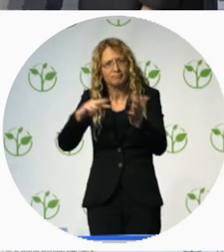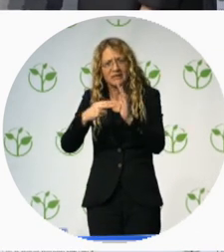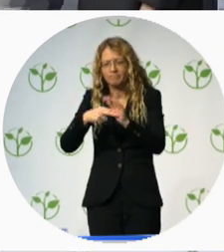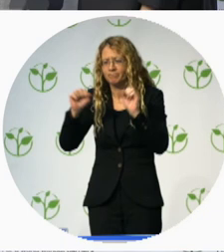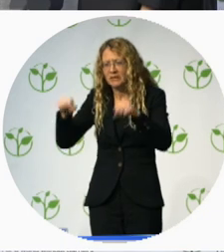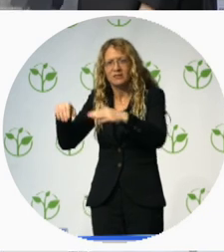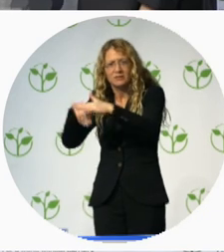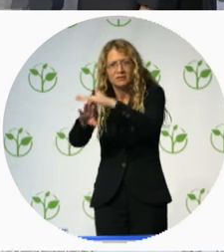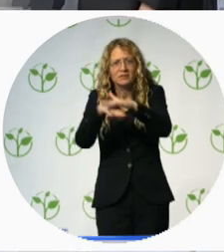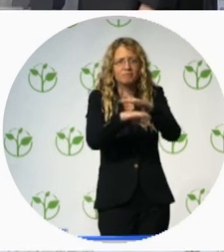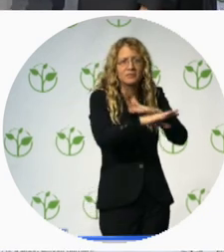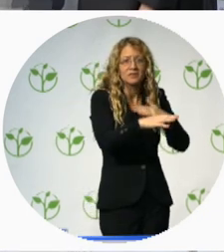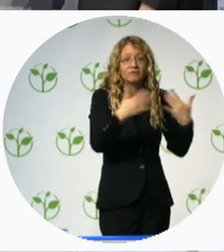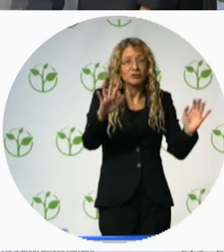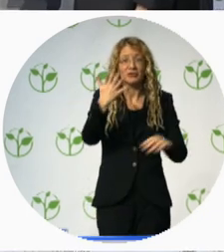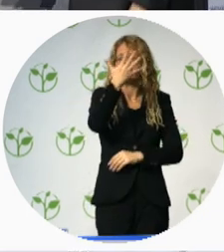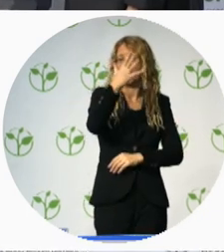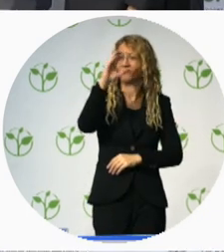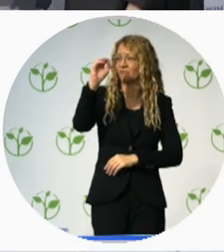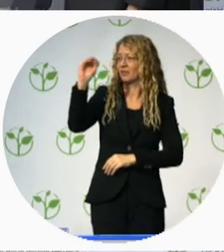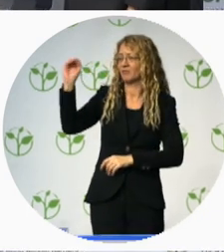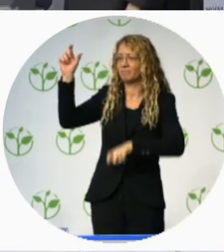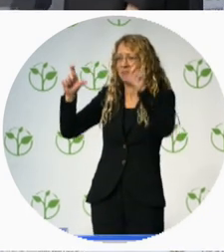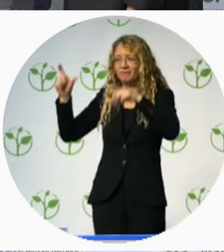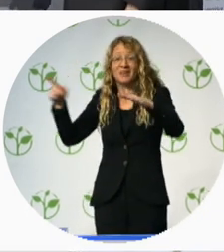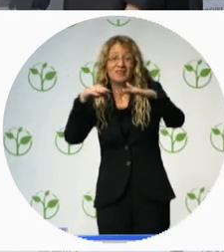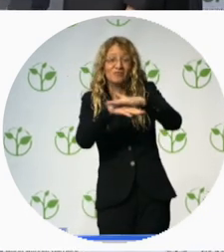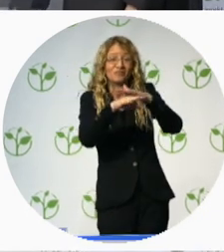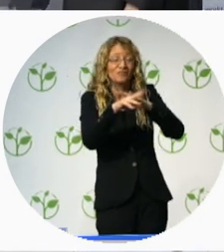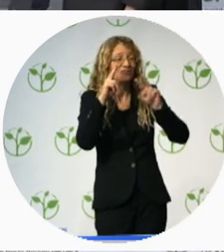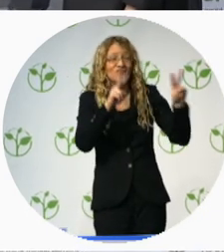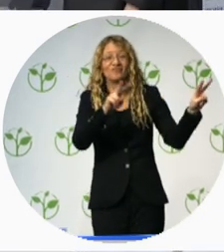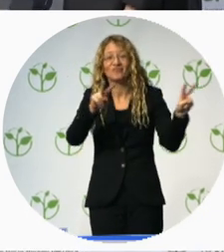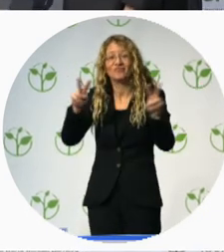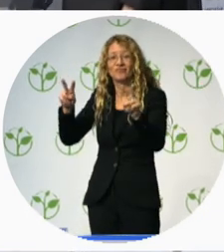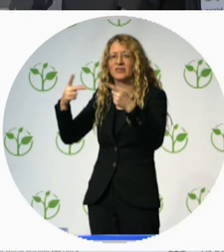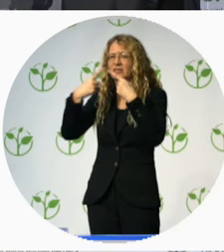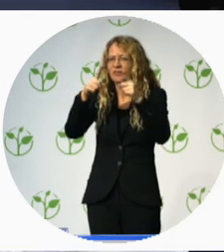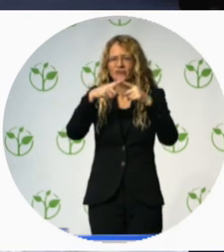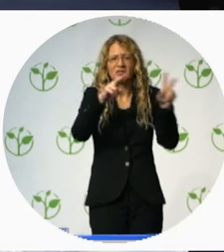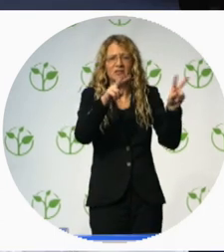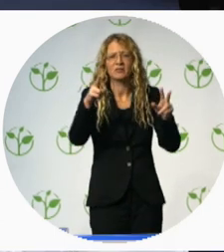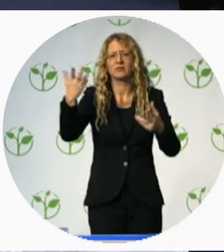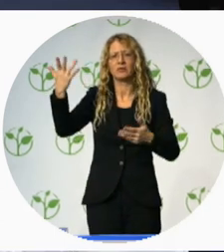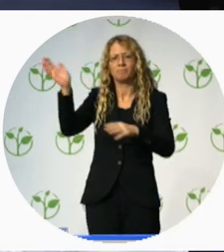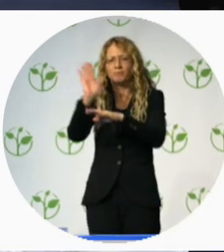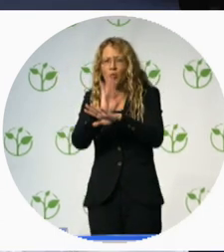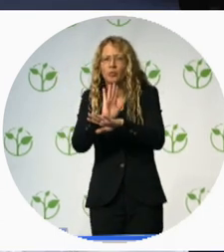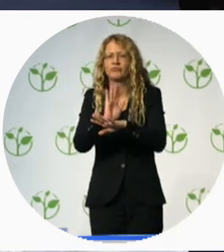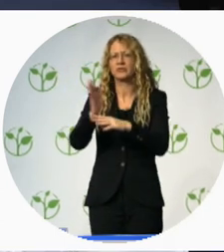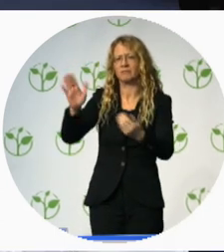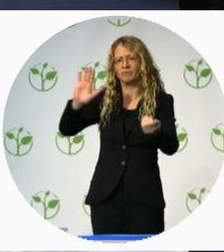different forms of artistic expressions that include cinema, theatre, dance, as well as music and fine arts.